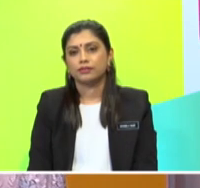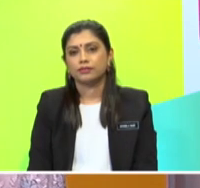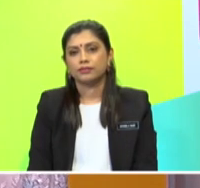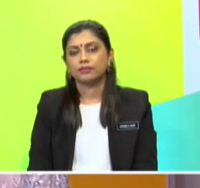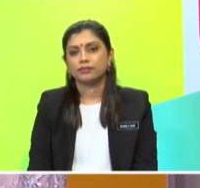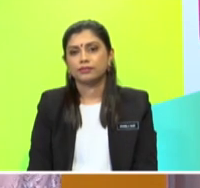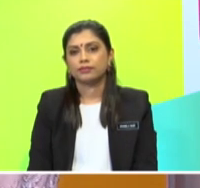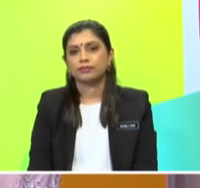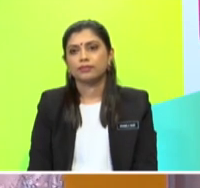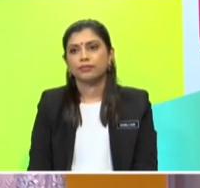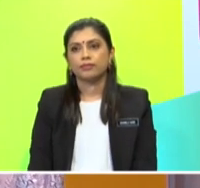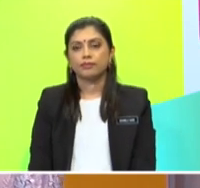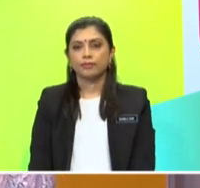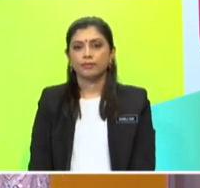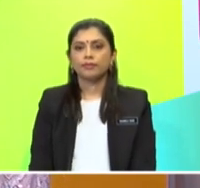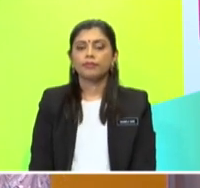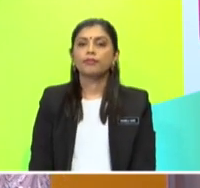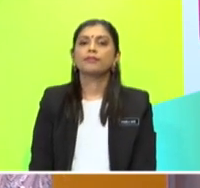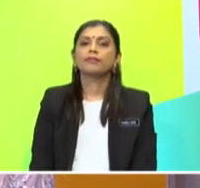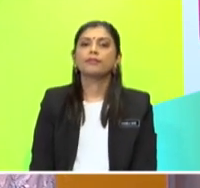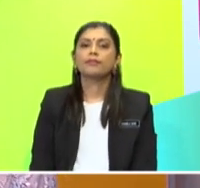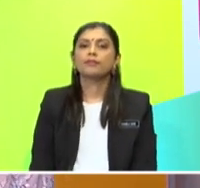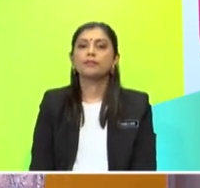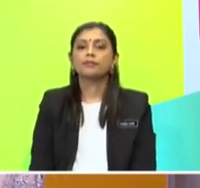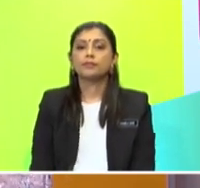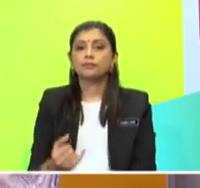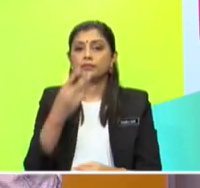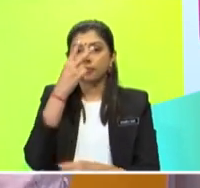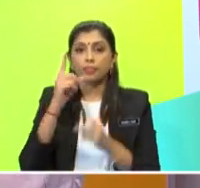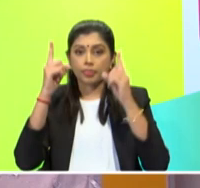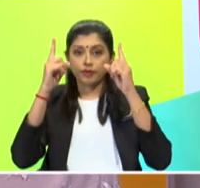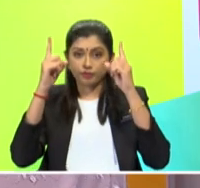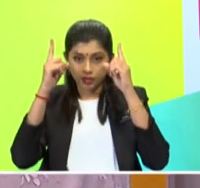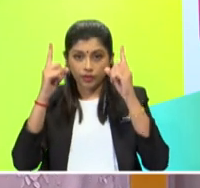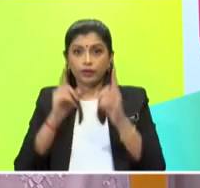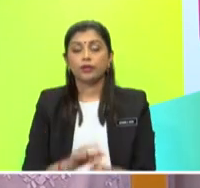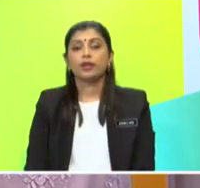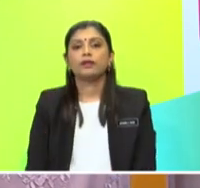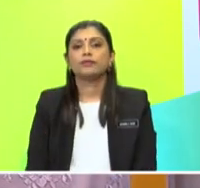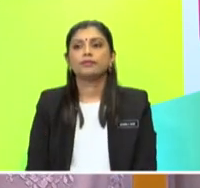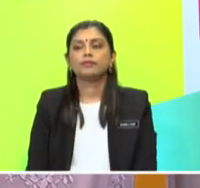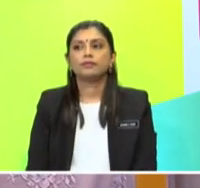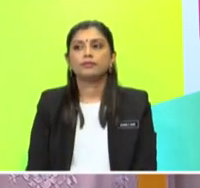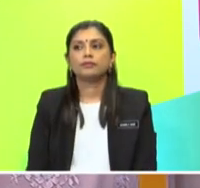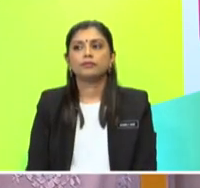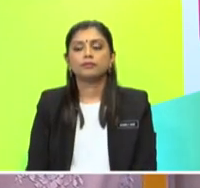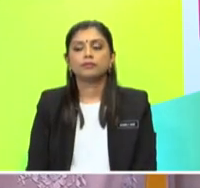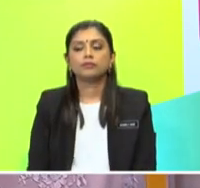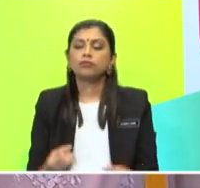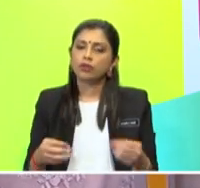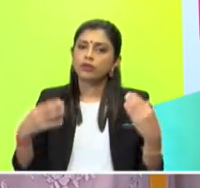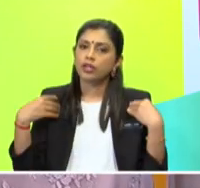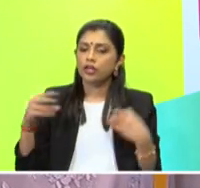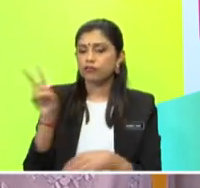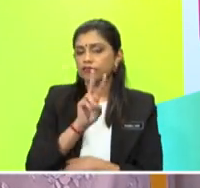to do next? Next, I want you to look at this paragraph. We have already having all both situation